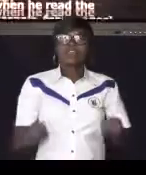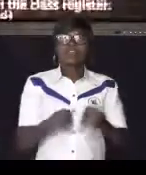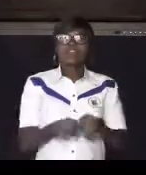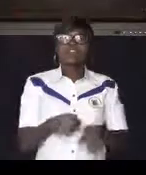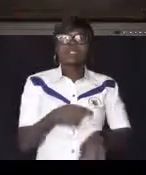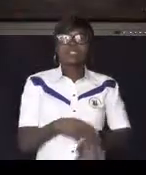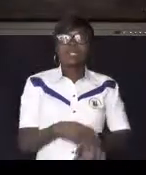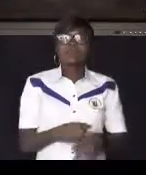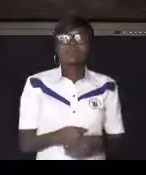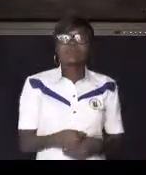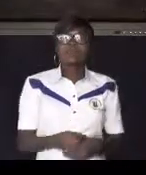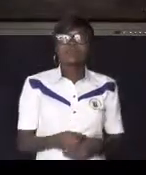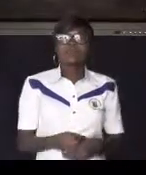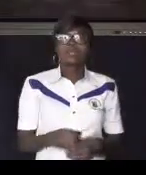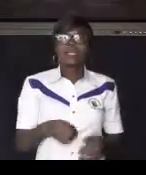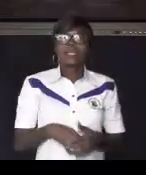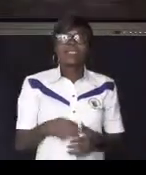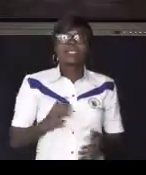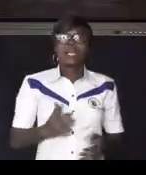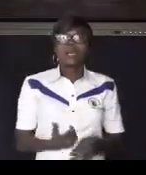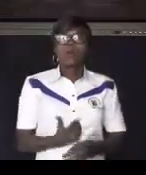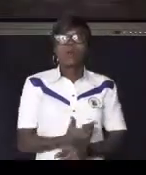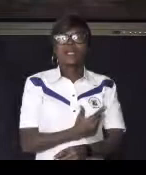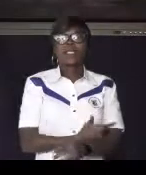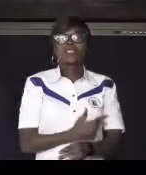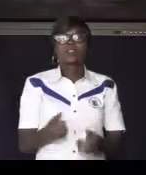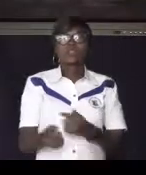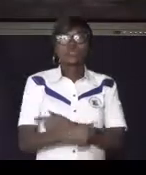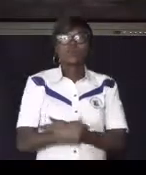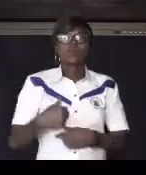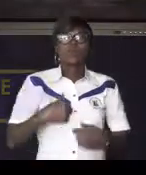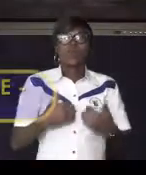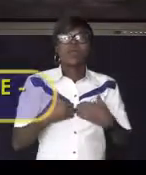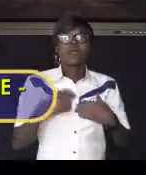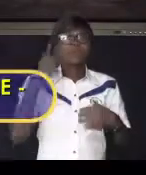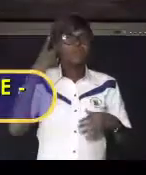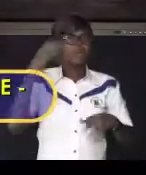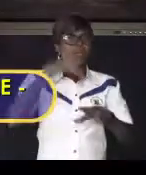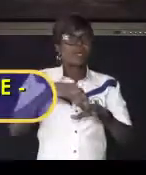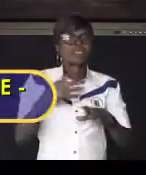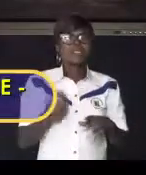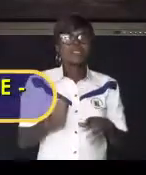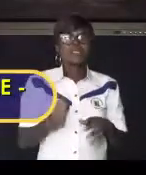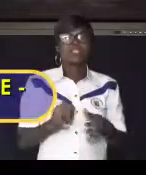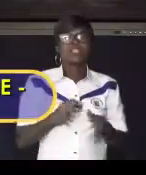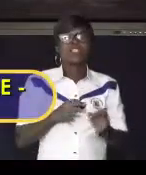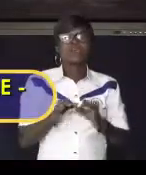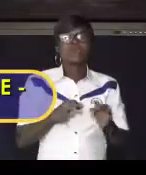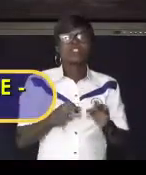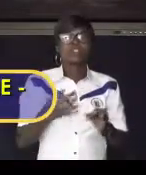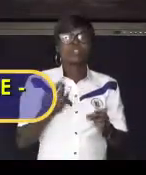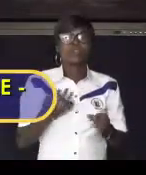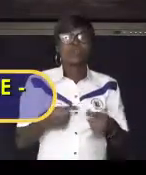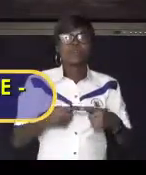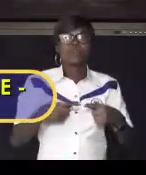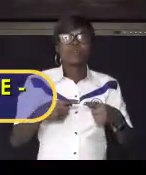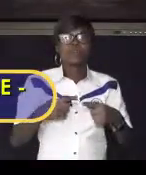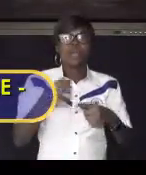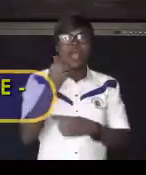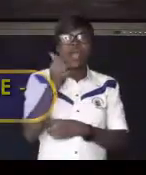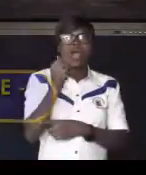It's evaluation time. In our lesson today, we have looked at the definition of antonyms,